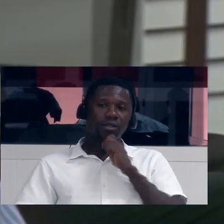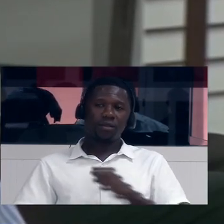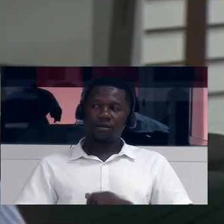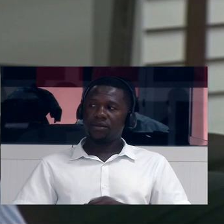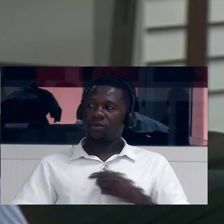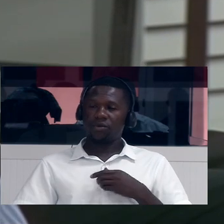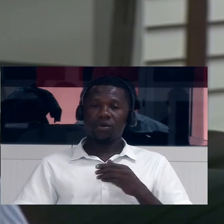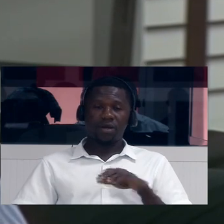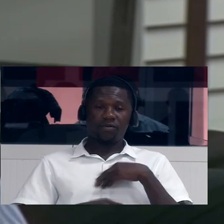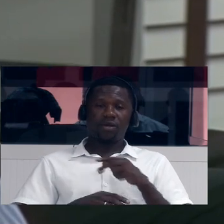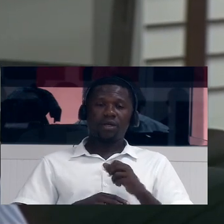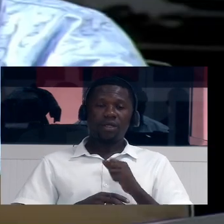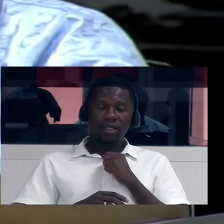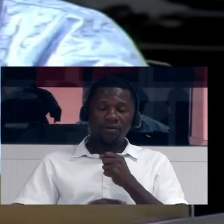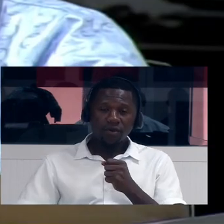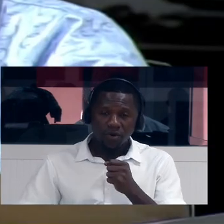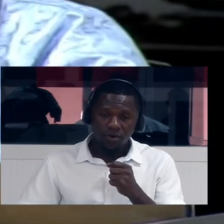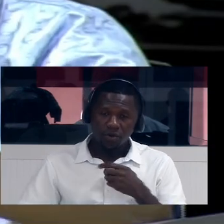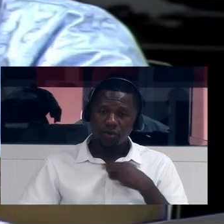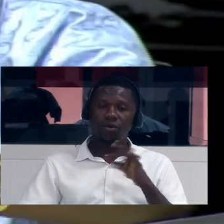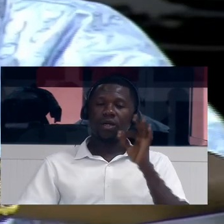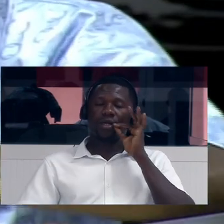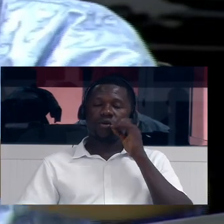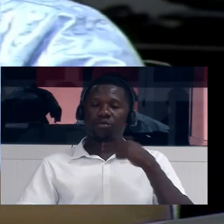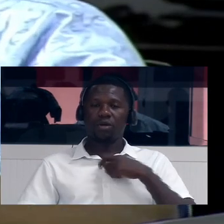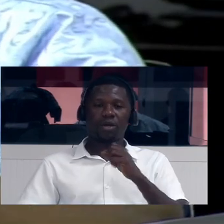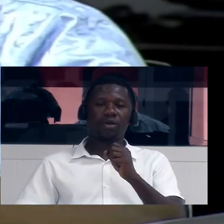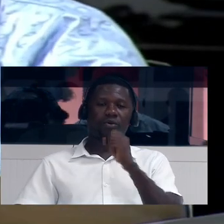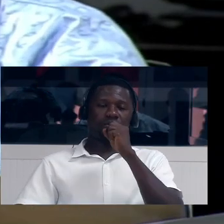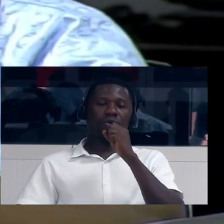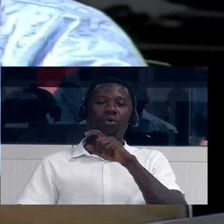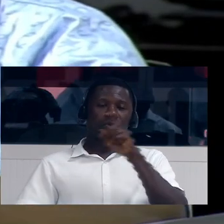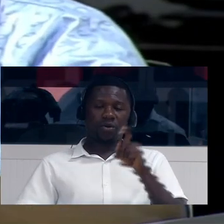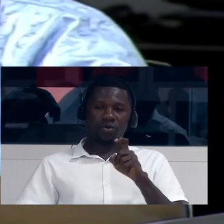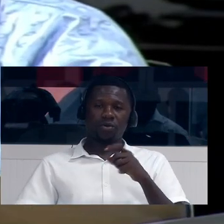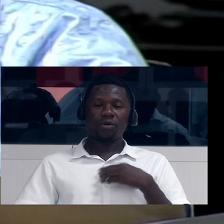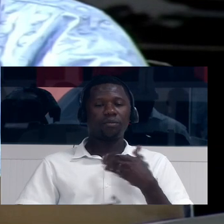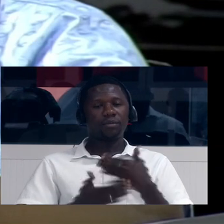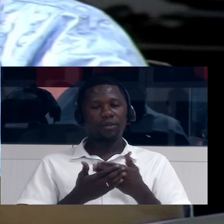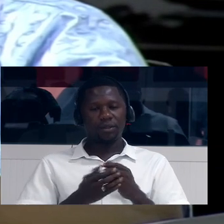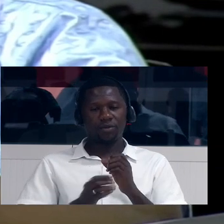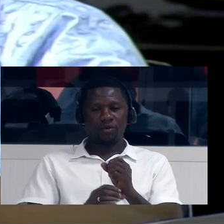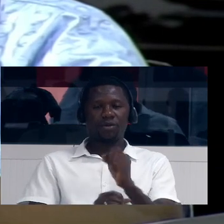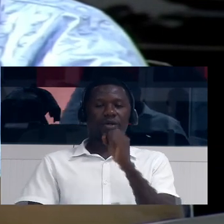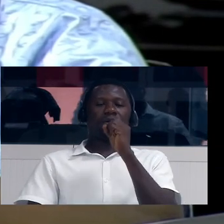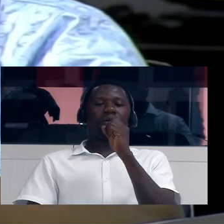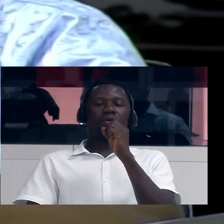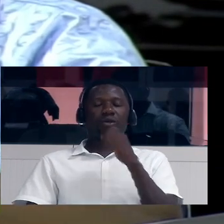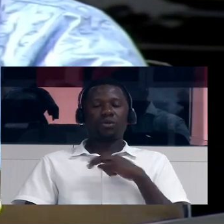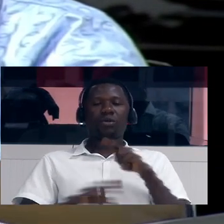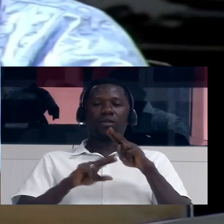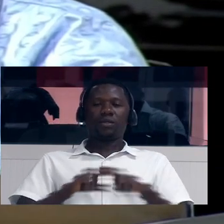leaning forward when you respond to my questions, kindly draw the microphone closer to you so that you can